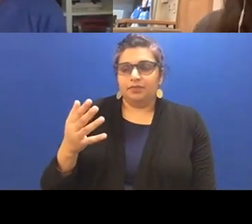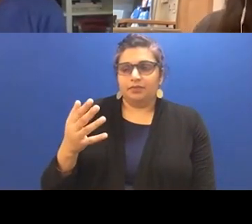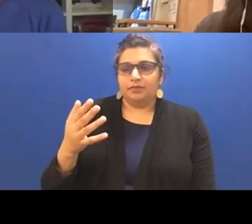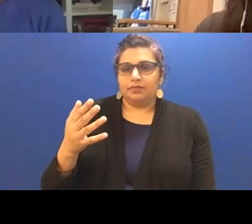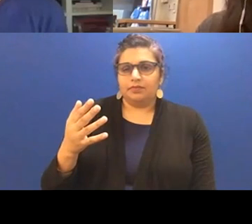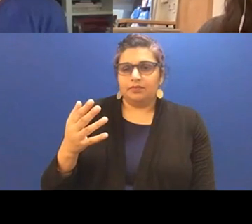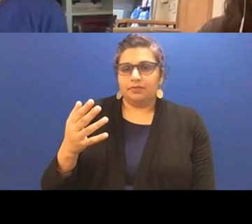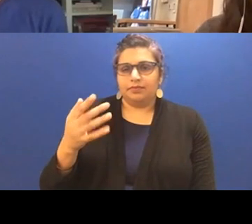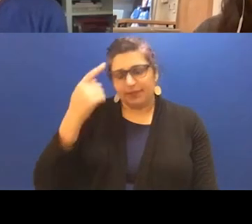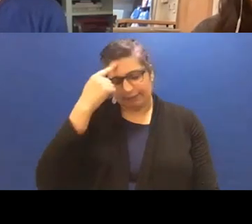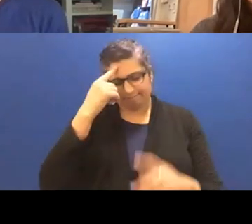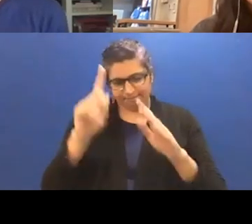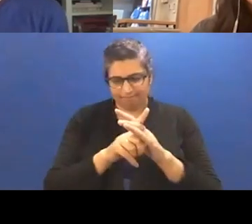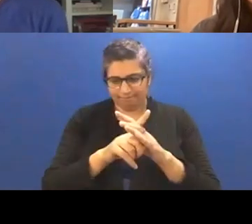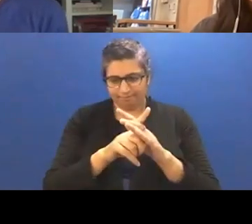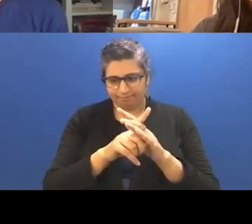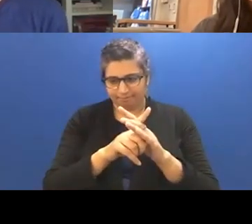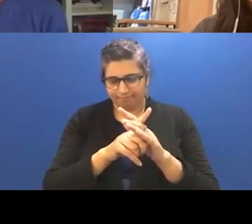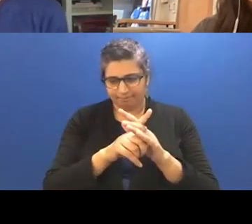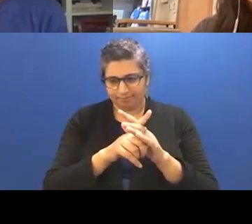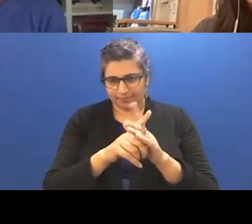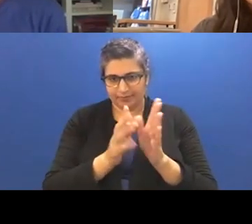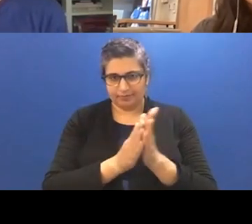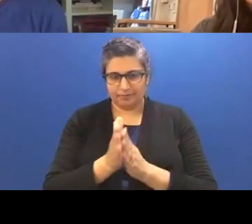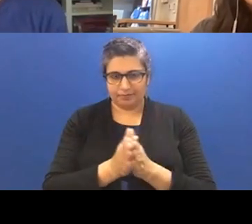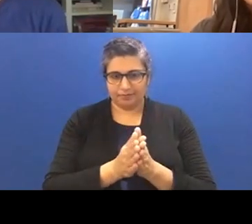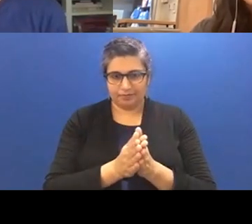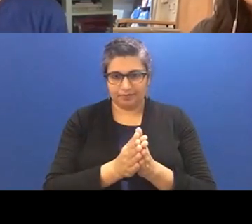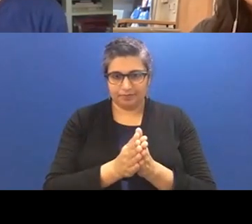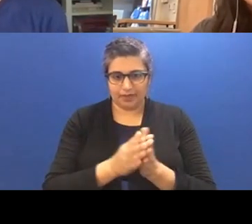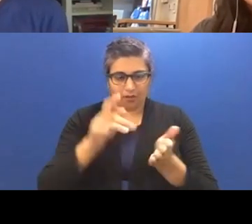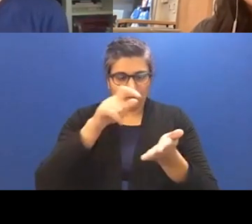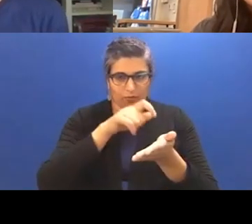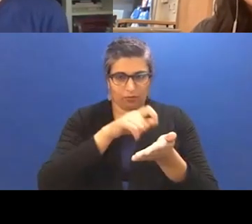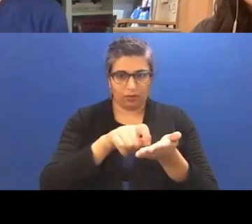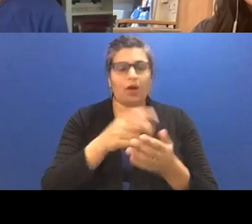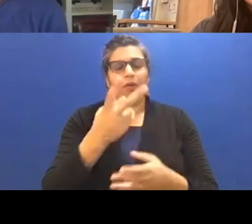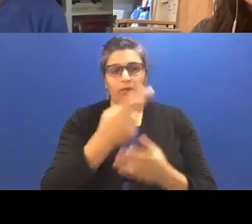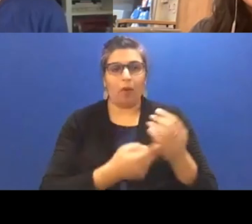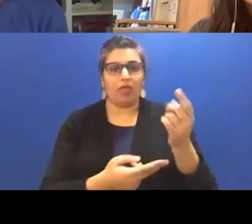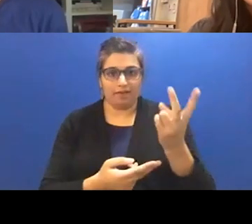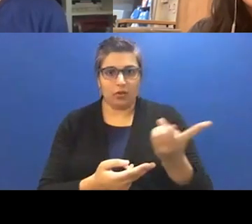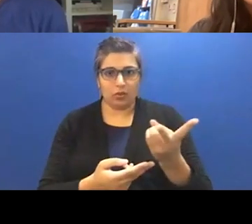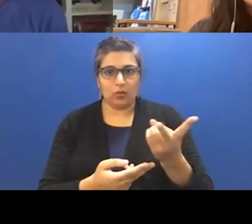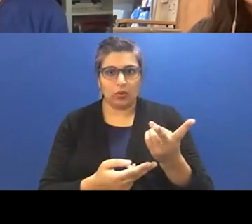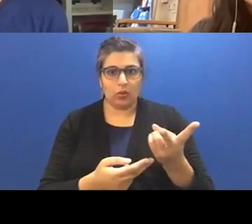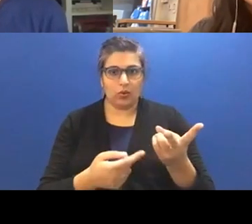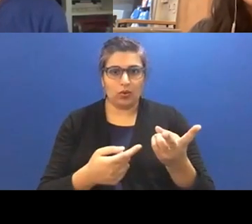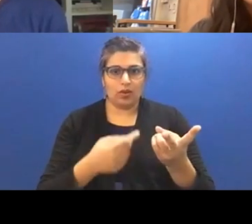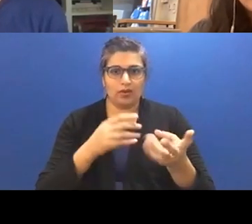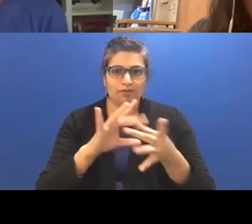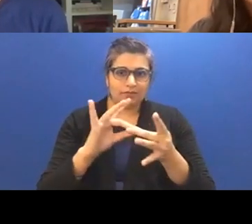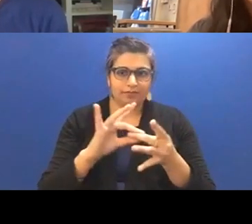that makes me think about is just sort of writing not on the page, because both of you mentioned not